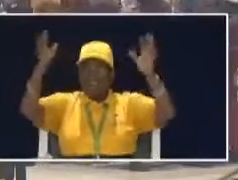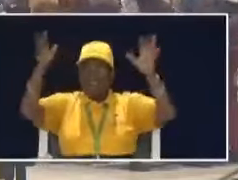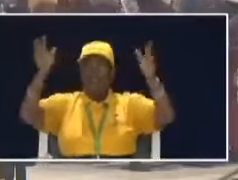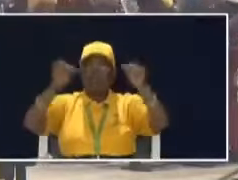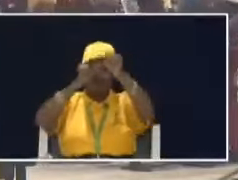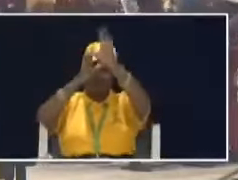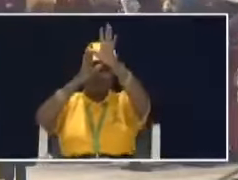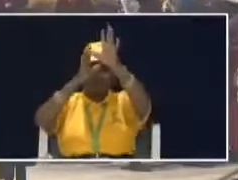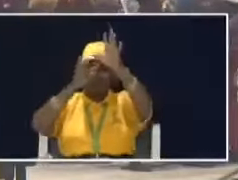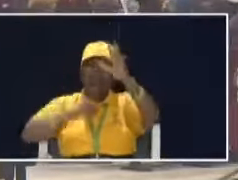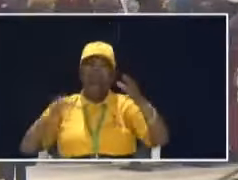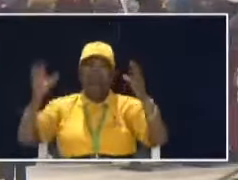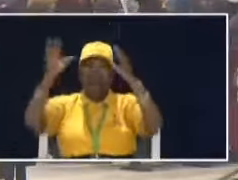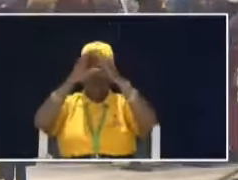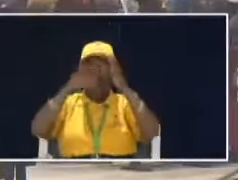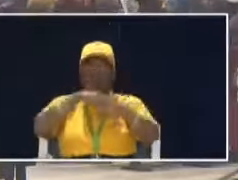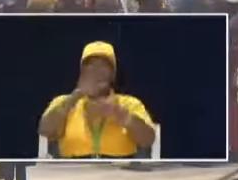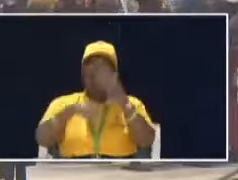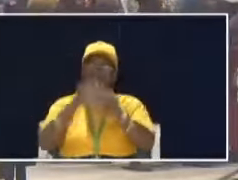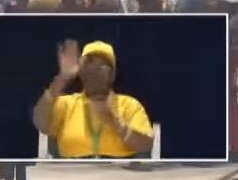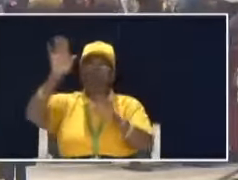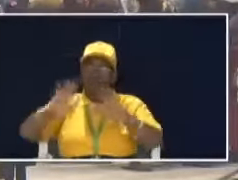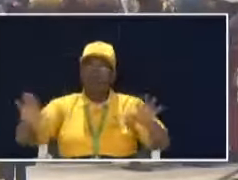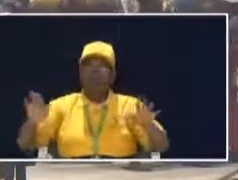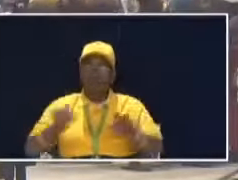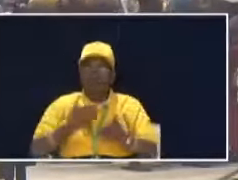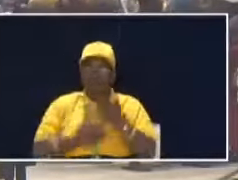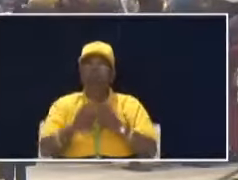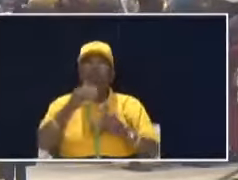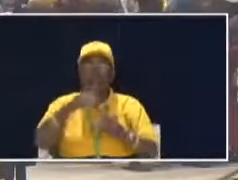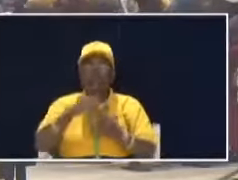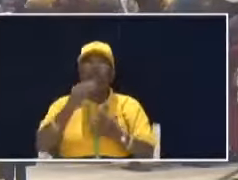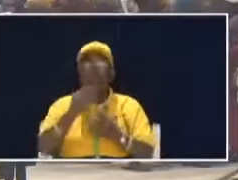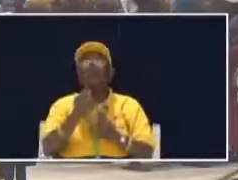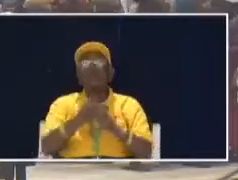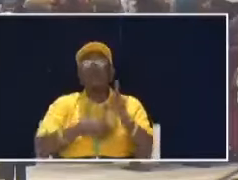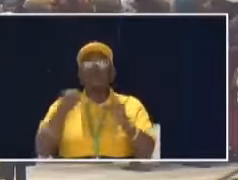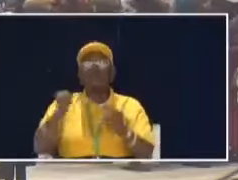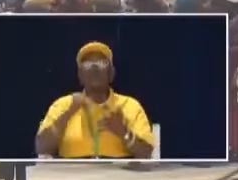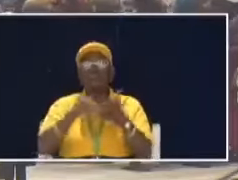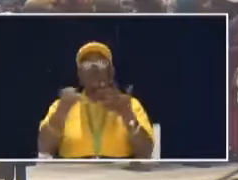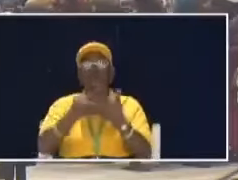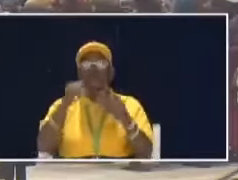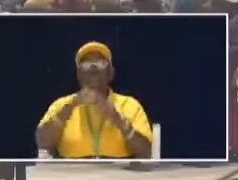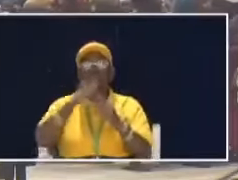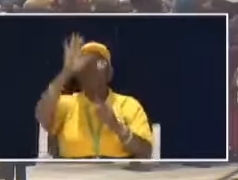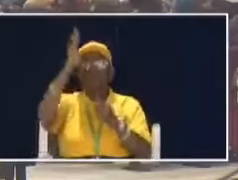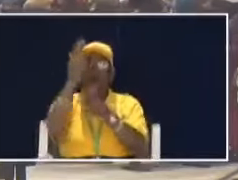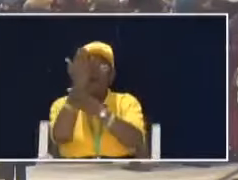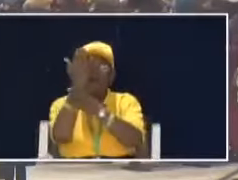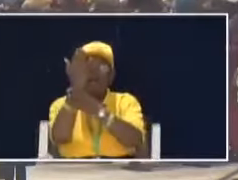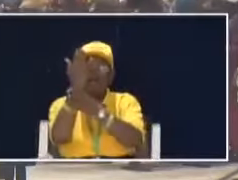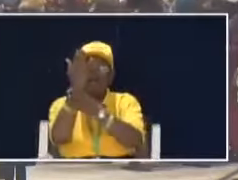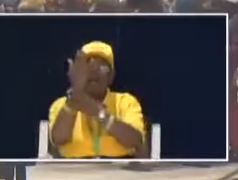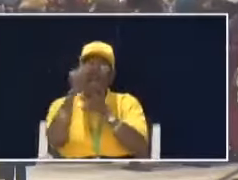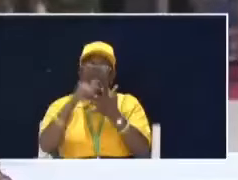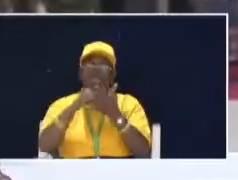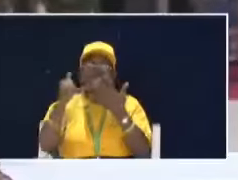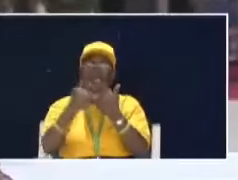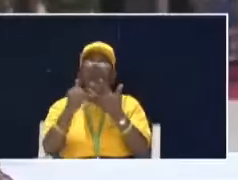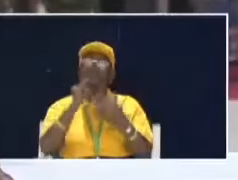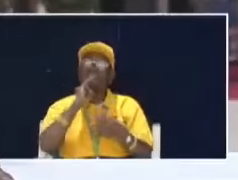Father, I commit all your children born in the month of January into your hands. January